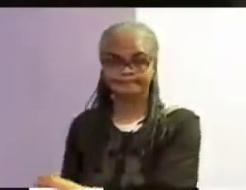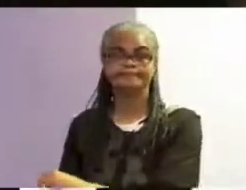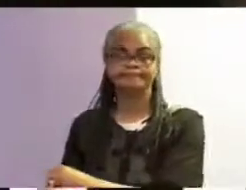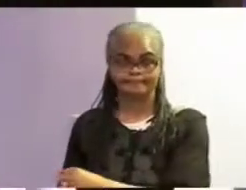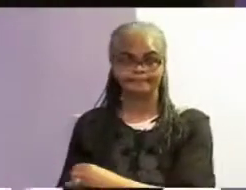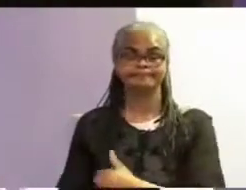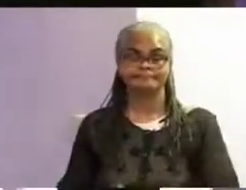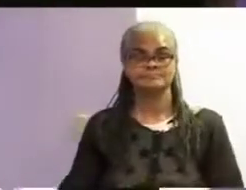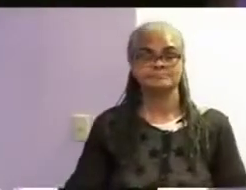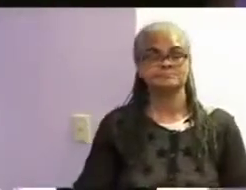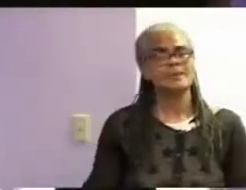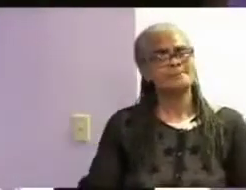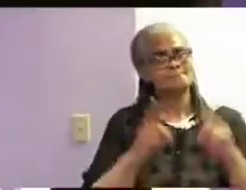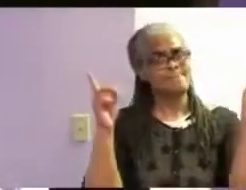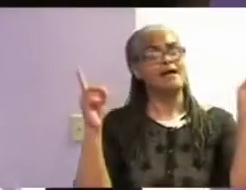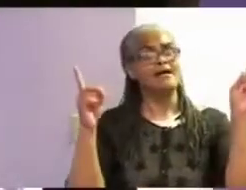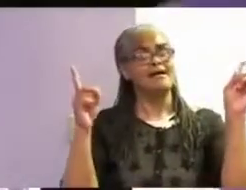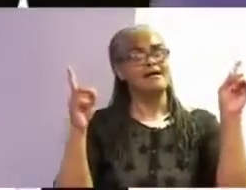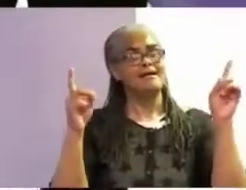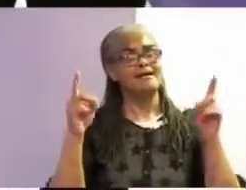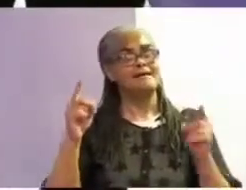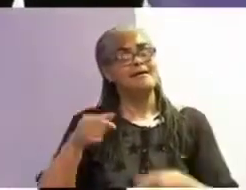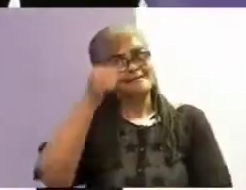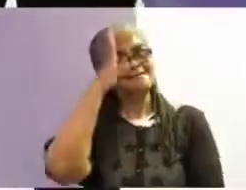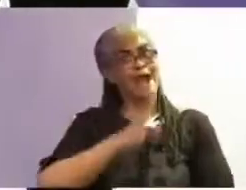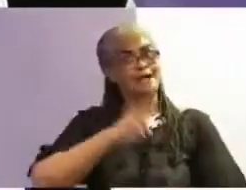but God kept me awake.